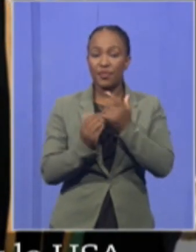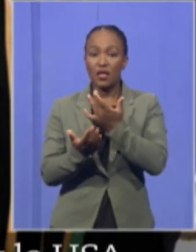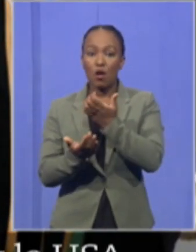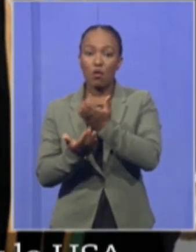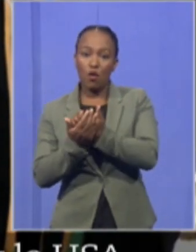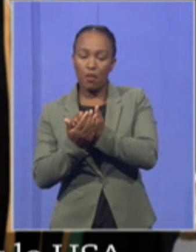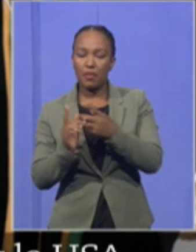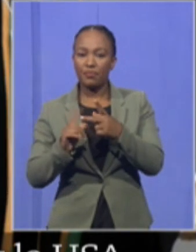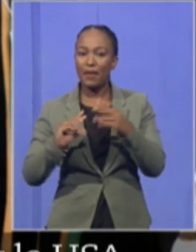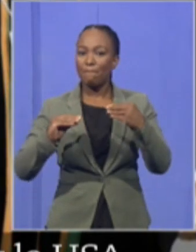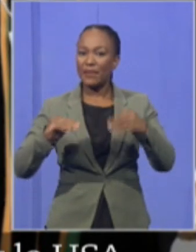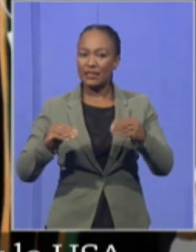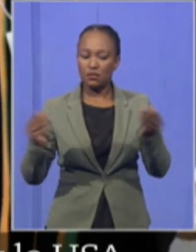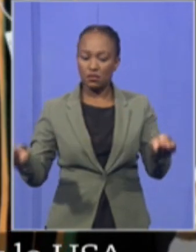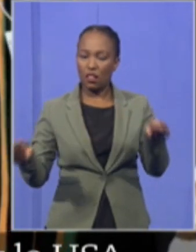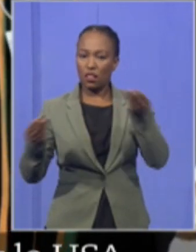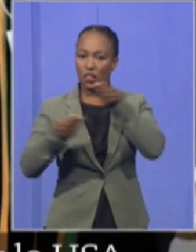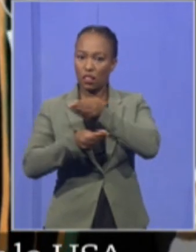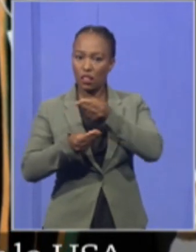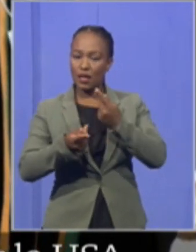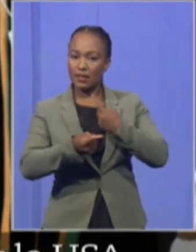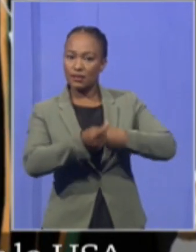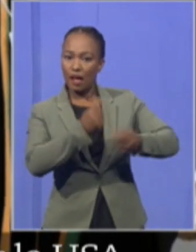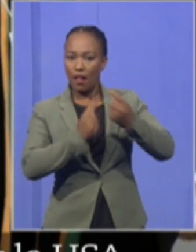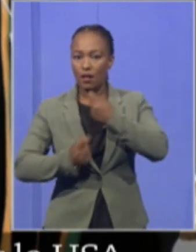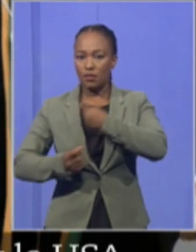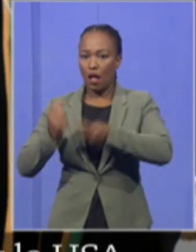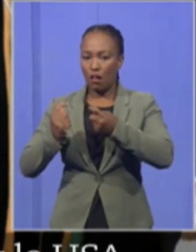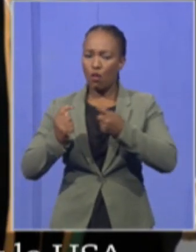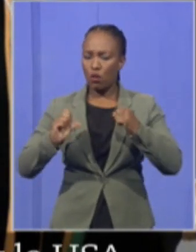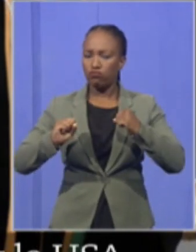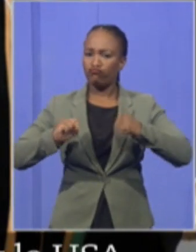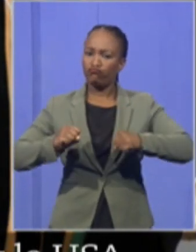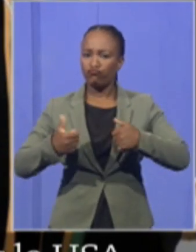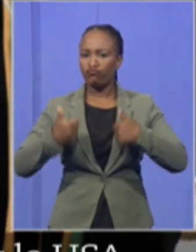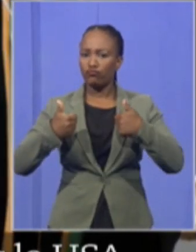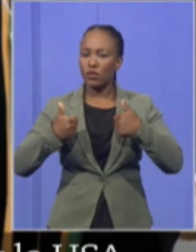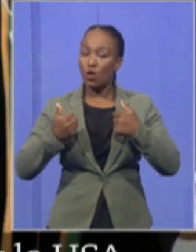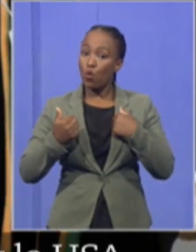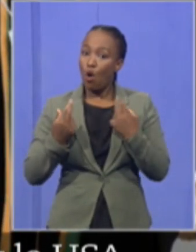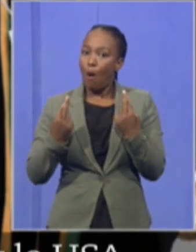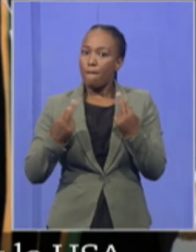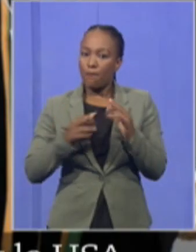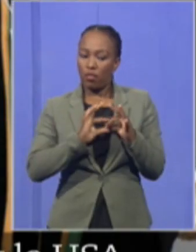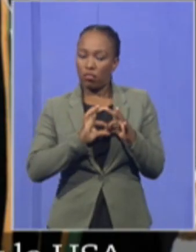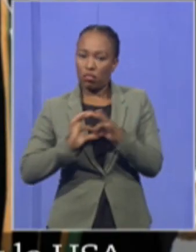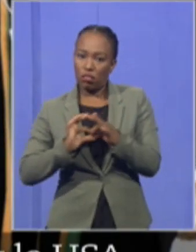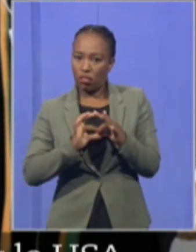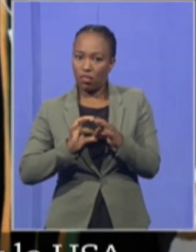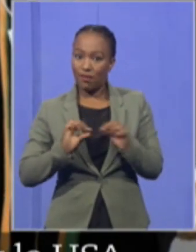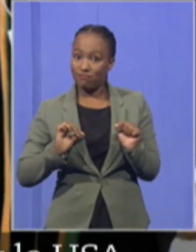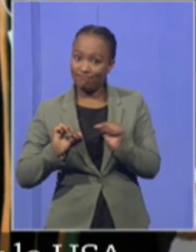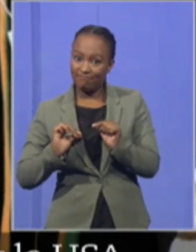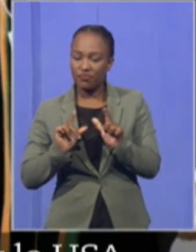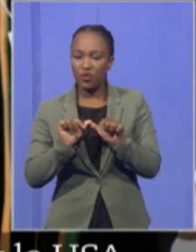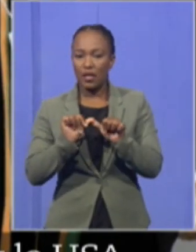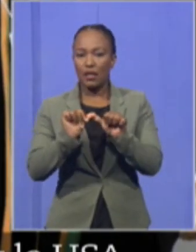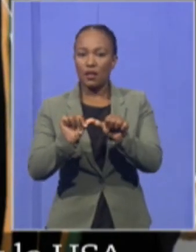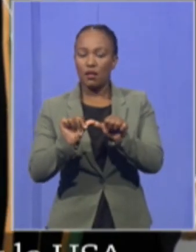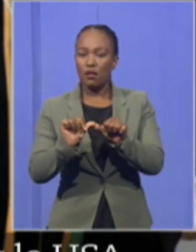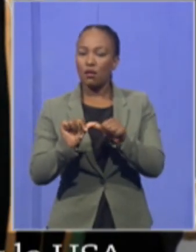are hopeful that those relations will be retained and we will continue to have good relations too